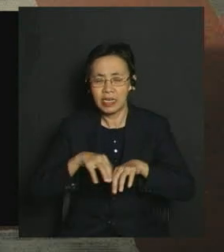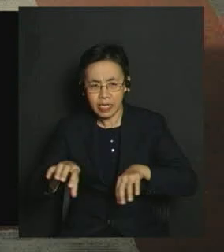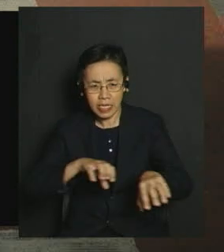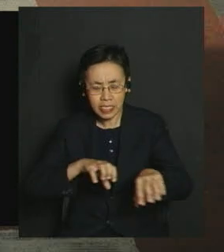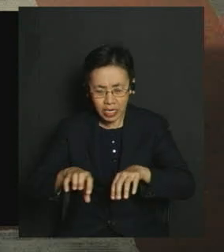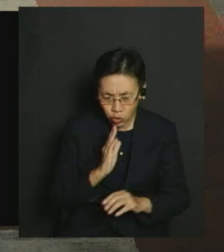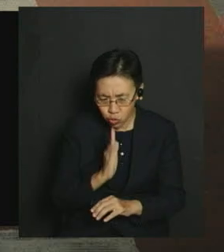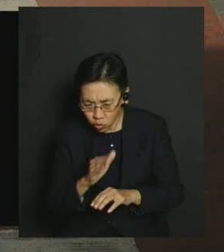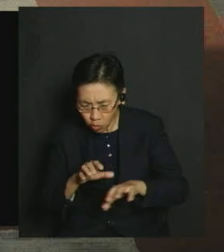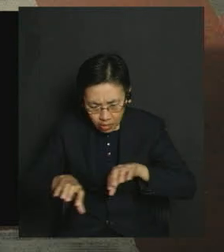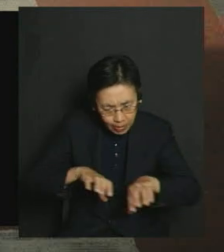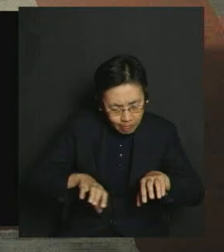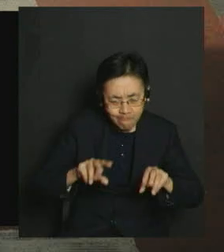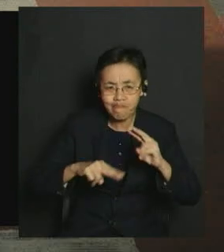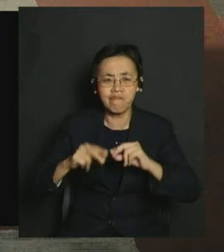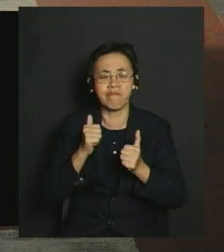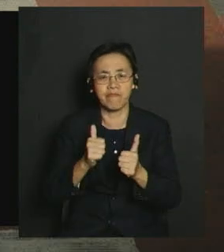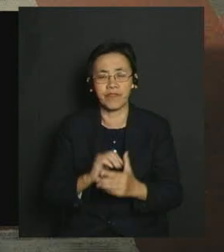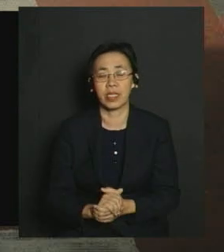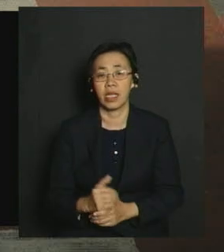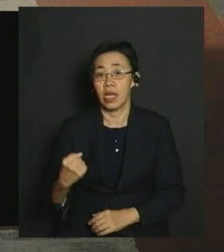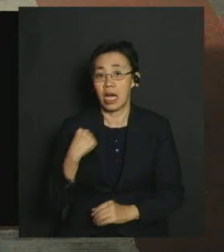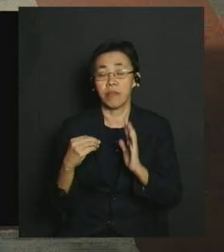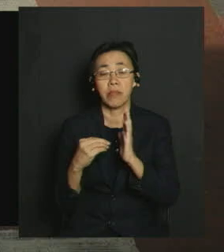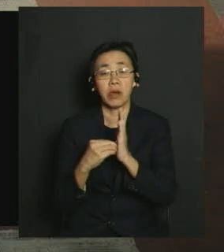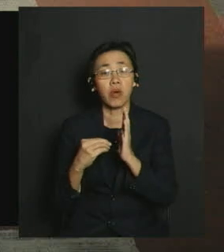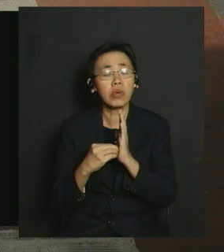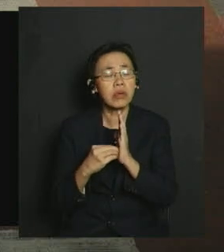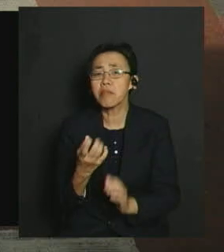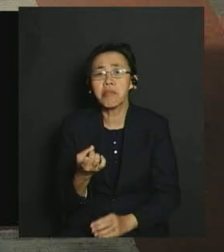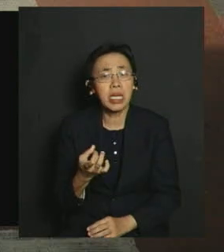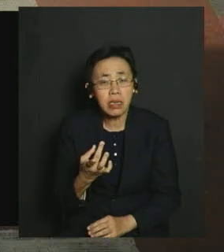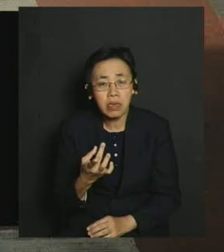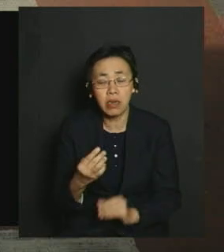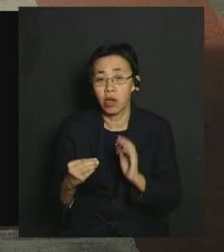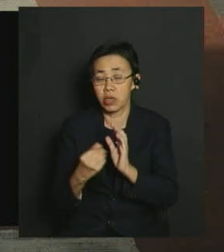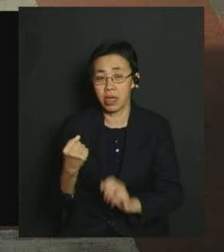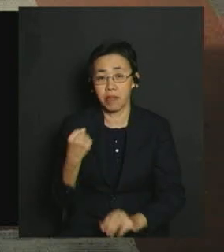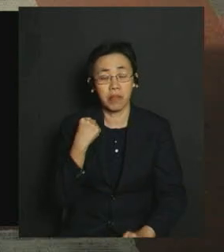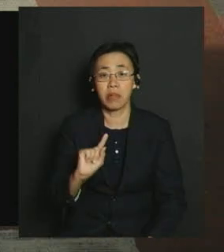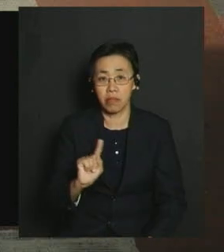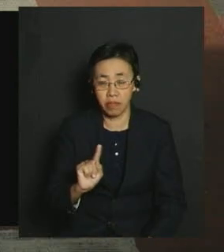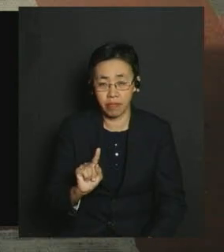of Bangkok administration. So I mentioned about limited